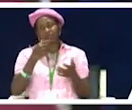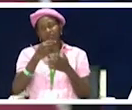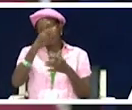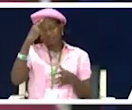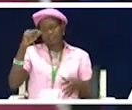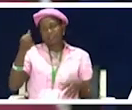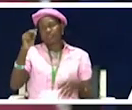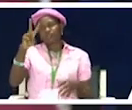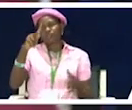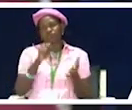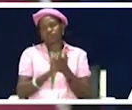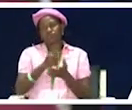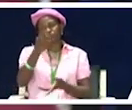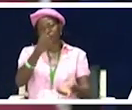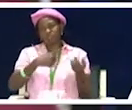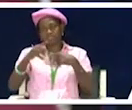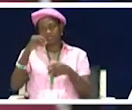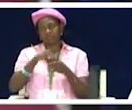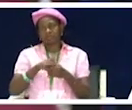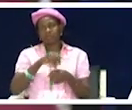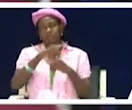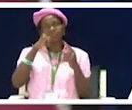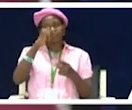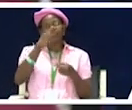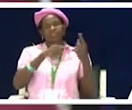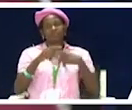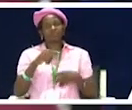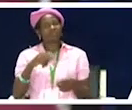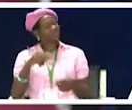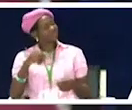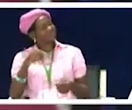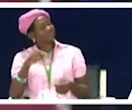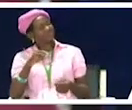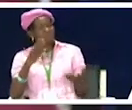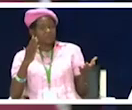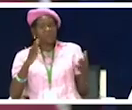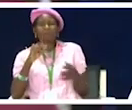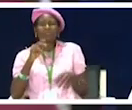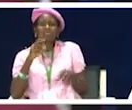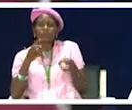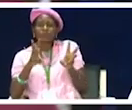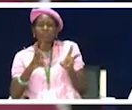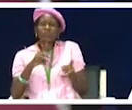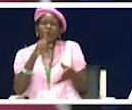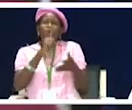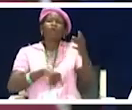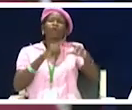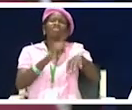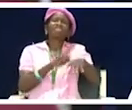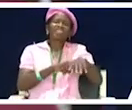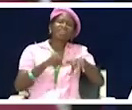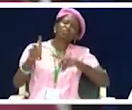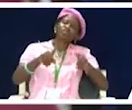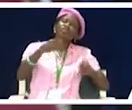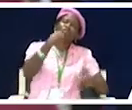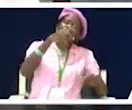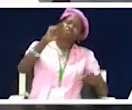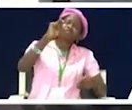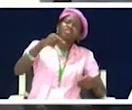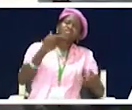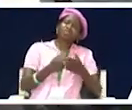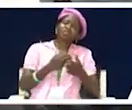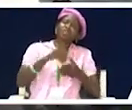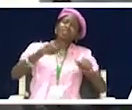came. And when she came, I said, by the way, what time do you say you need the money?